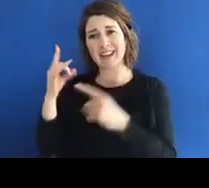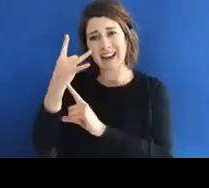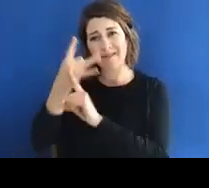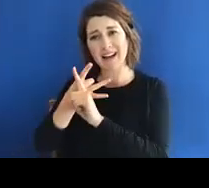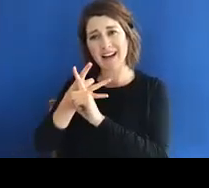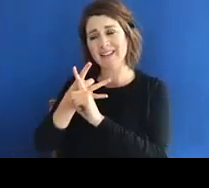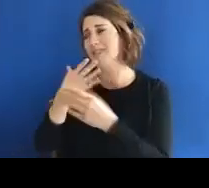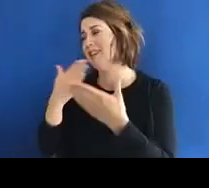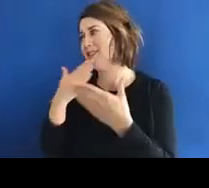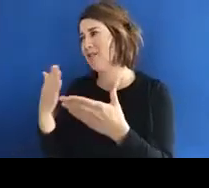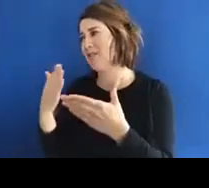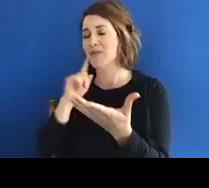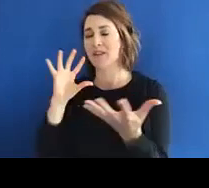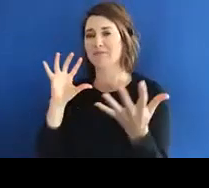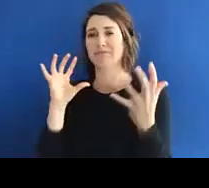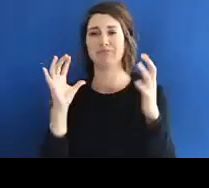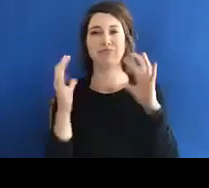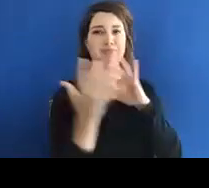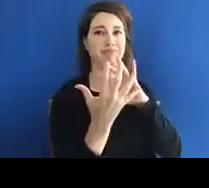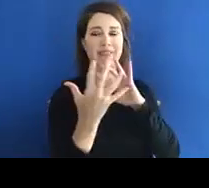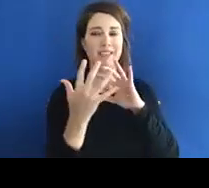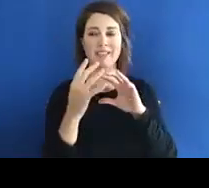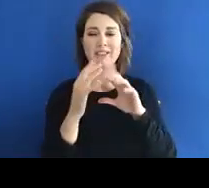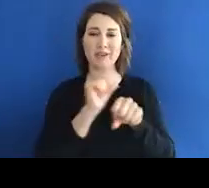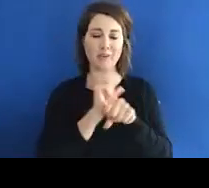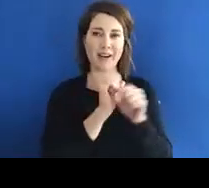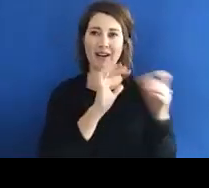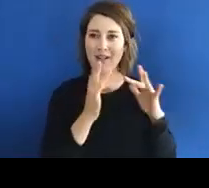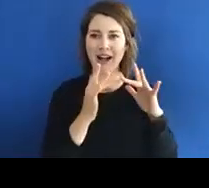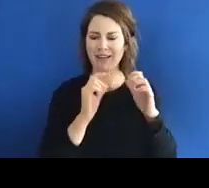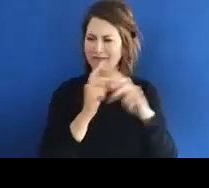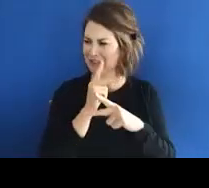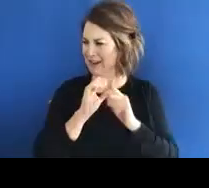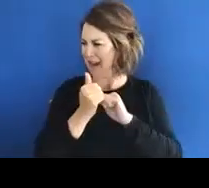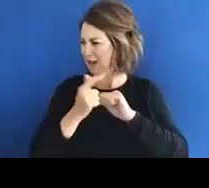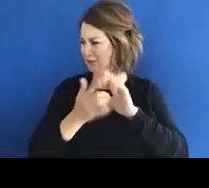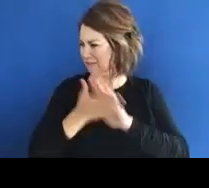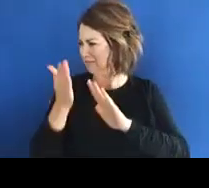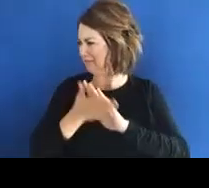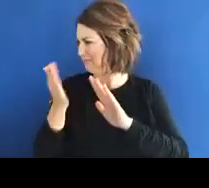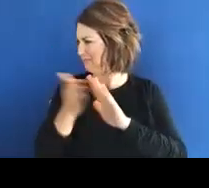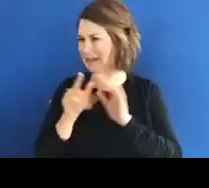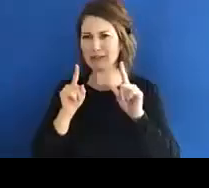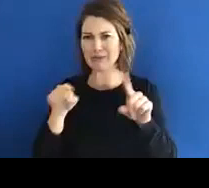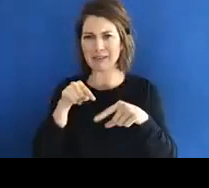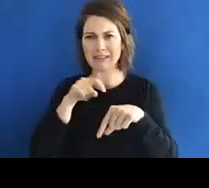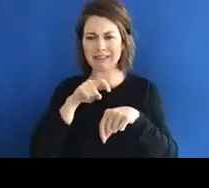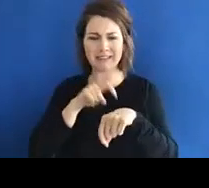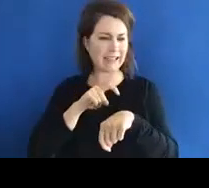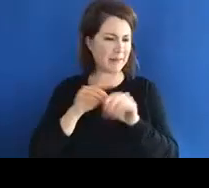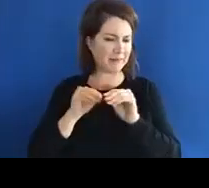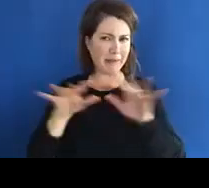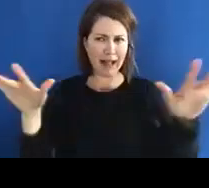remotely and adjusted to operations in the pandemic. His support has truly been foundational to